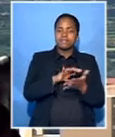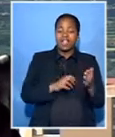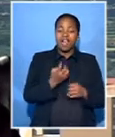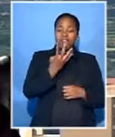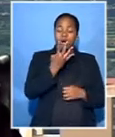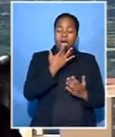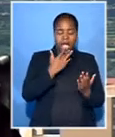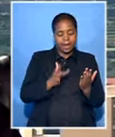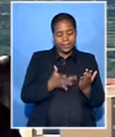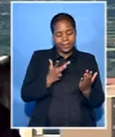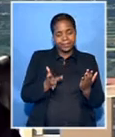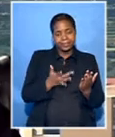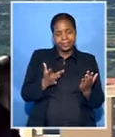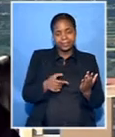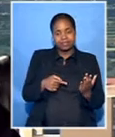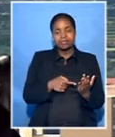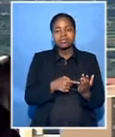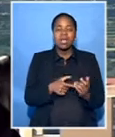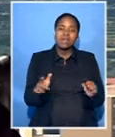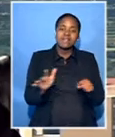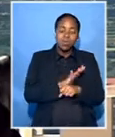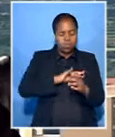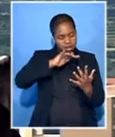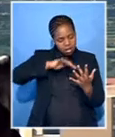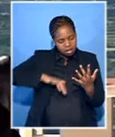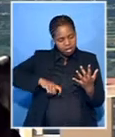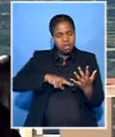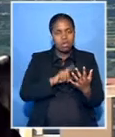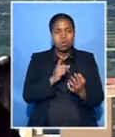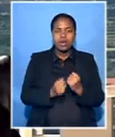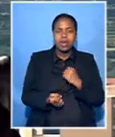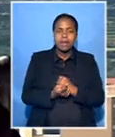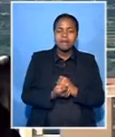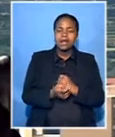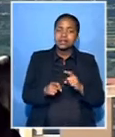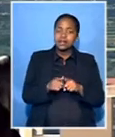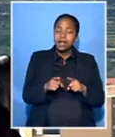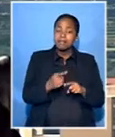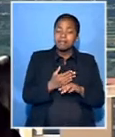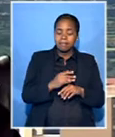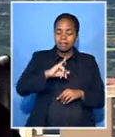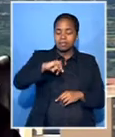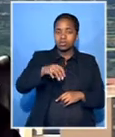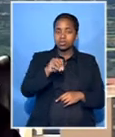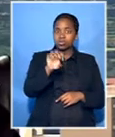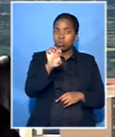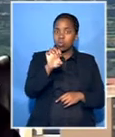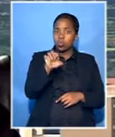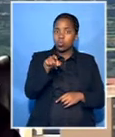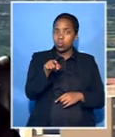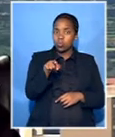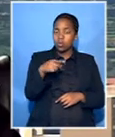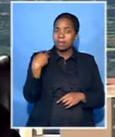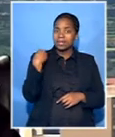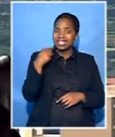4-page statement detailing how he came through as Joe Modise's successor and saying that when he